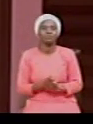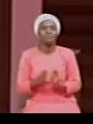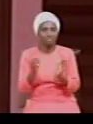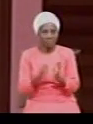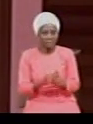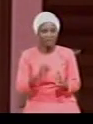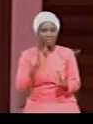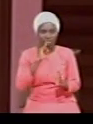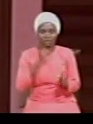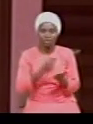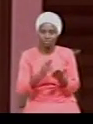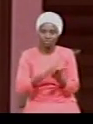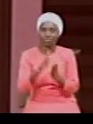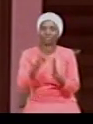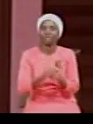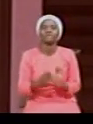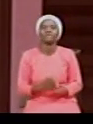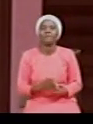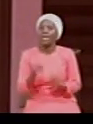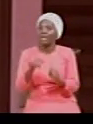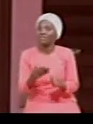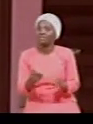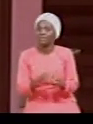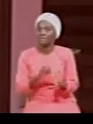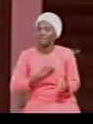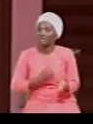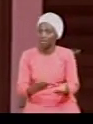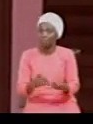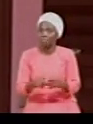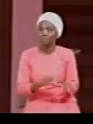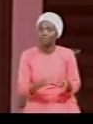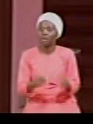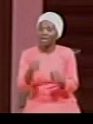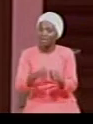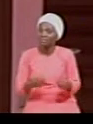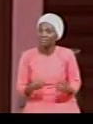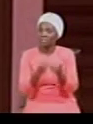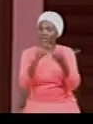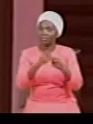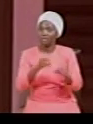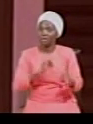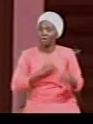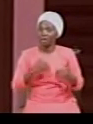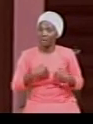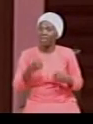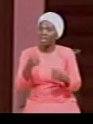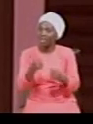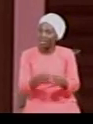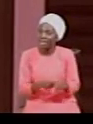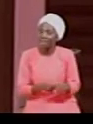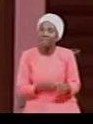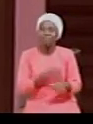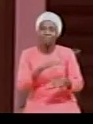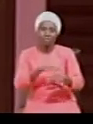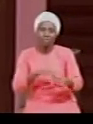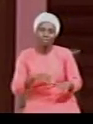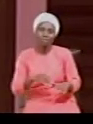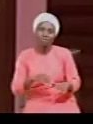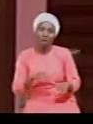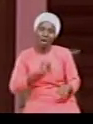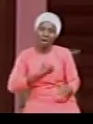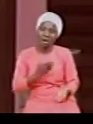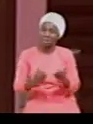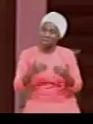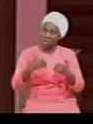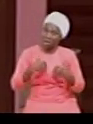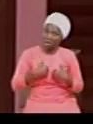holiness. Everything I want to do, every challenge I have, every call I may have,